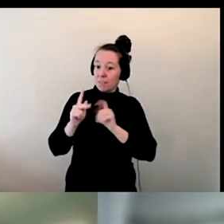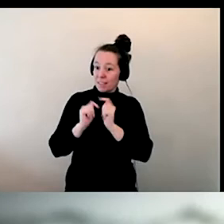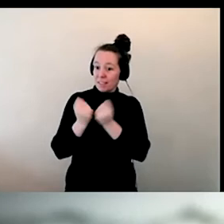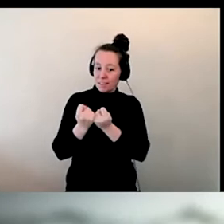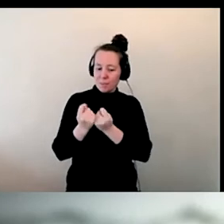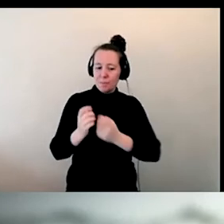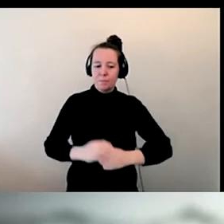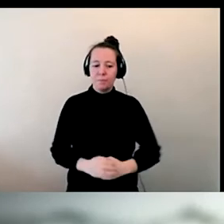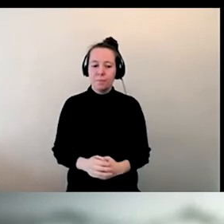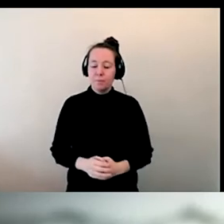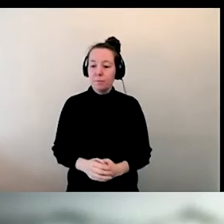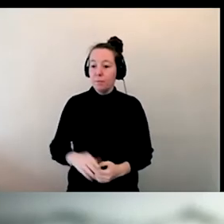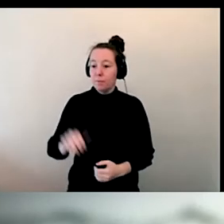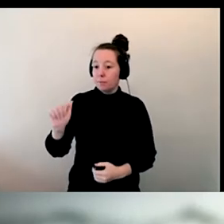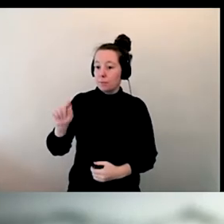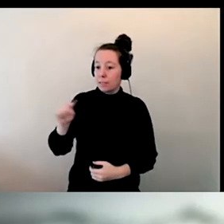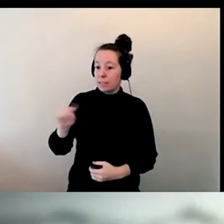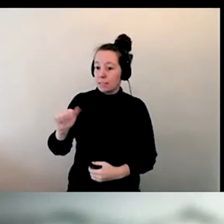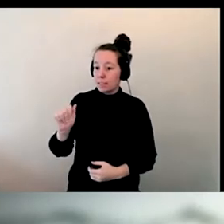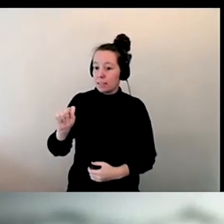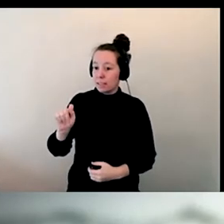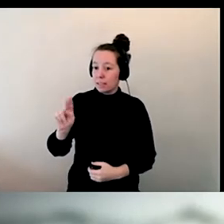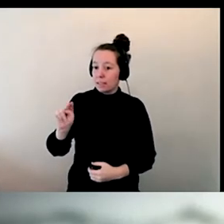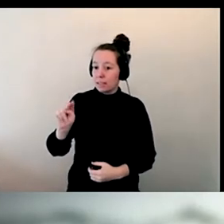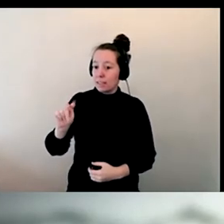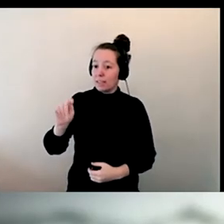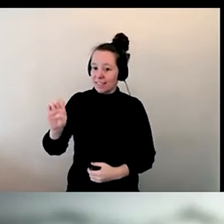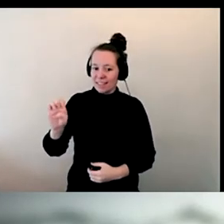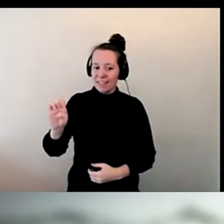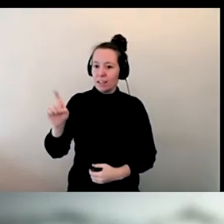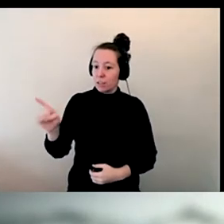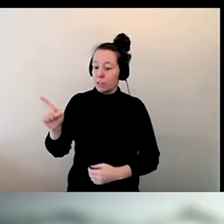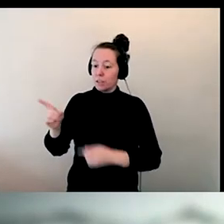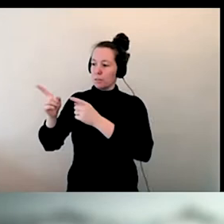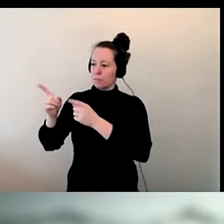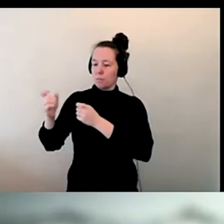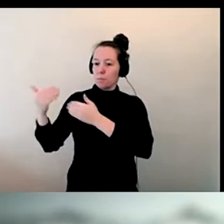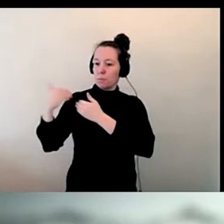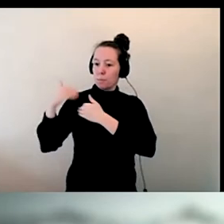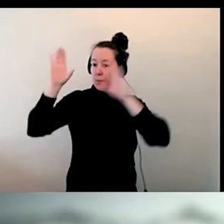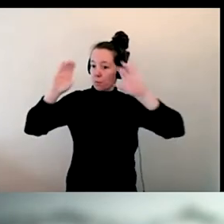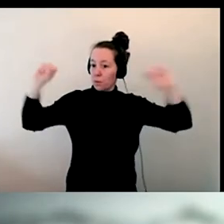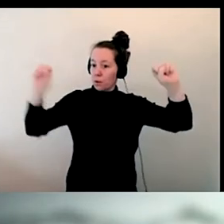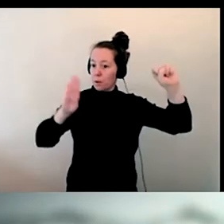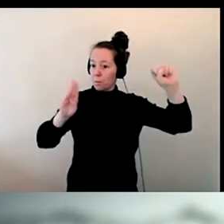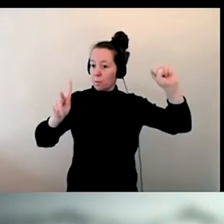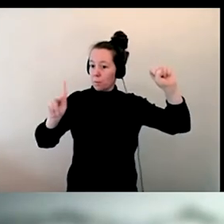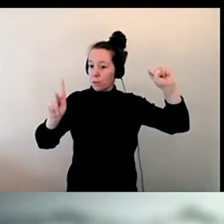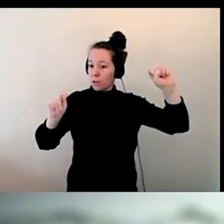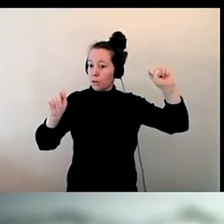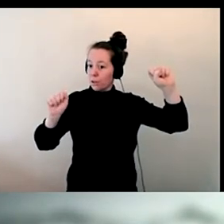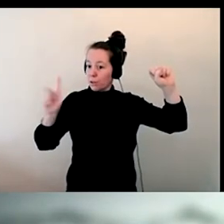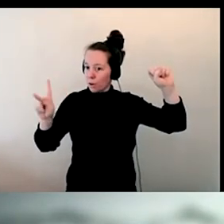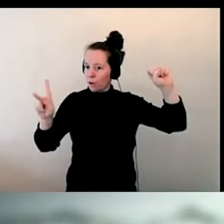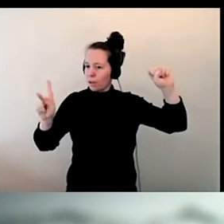is a bookstagrammer and a book talker. She is also the founder and president of Book Talk, a nonprofit aimed at connecting readers